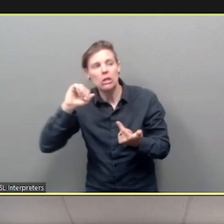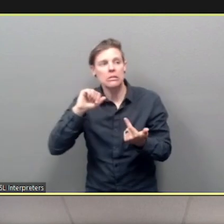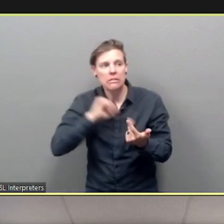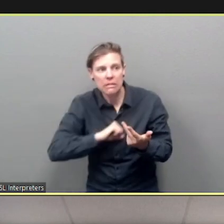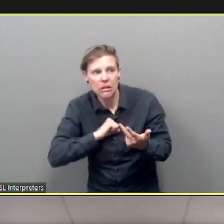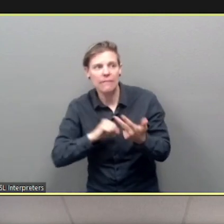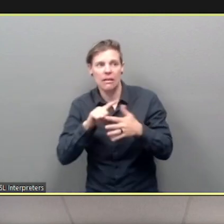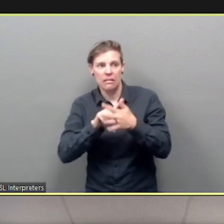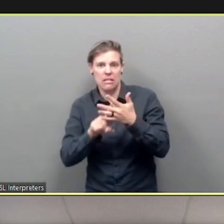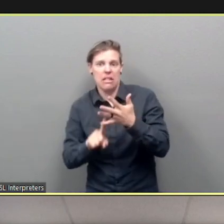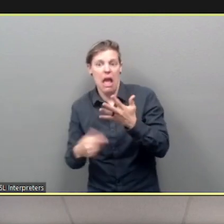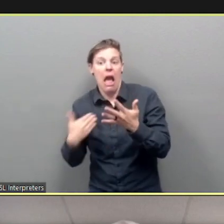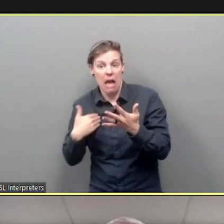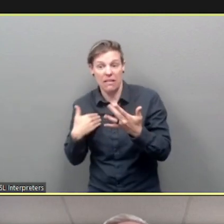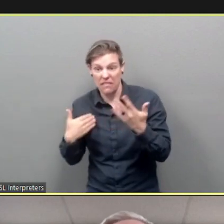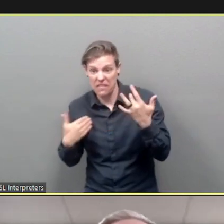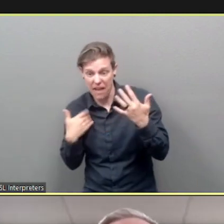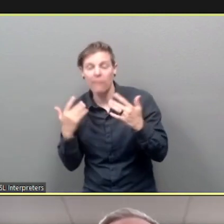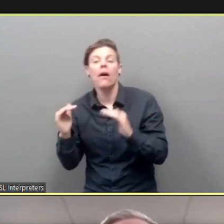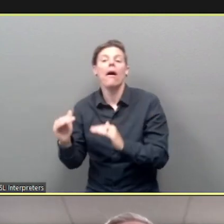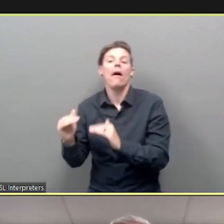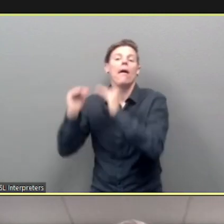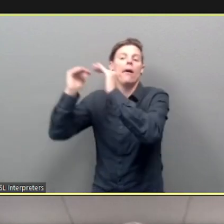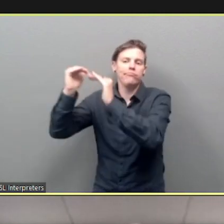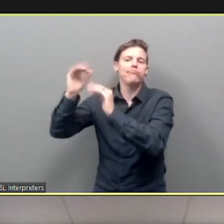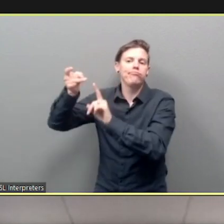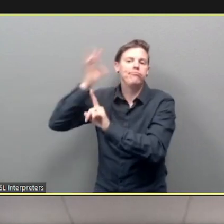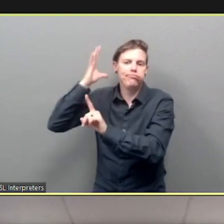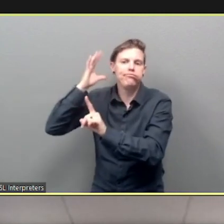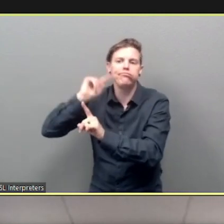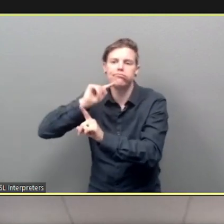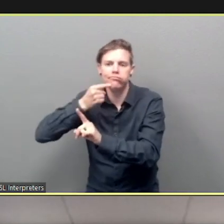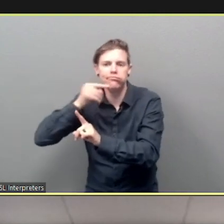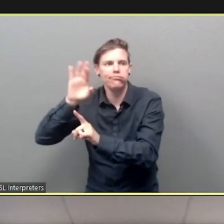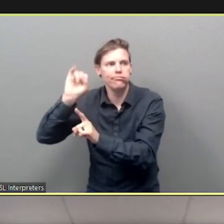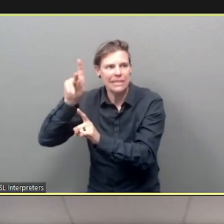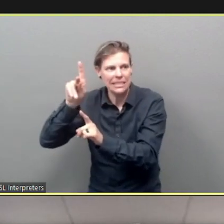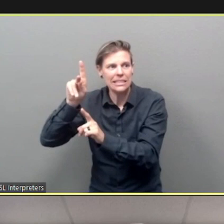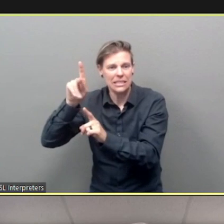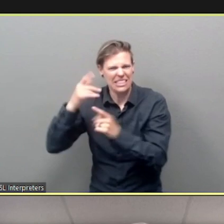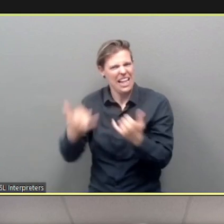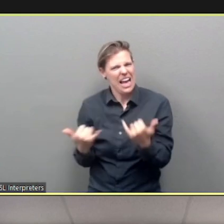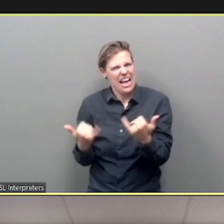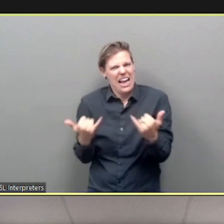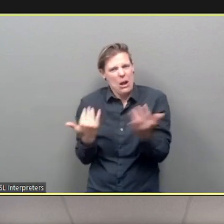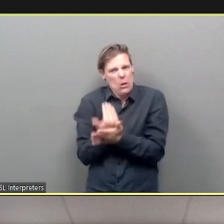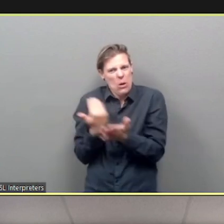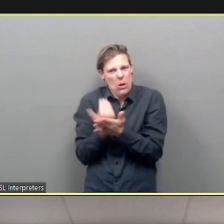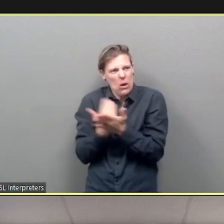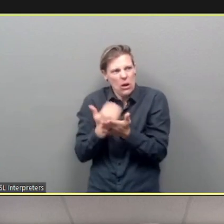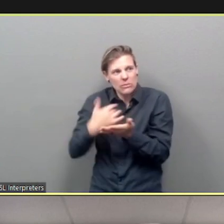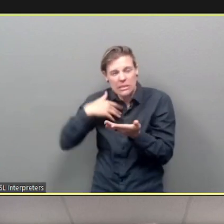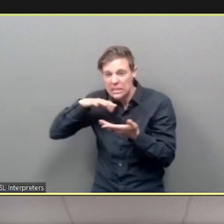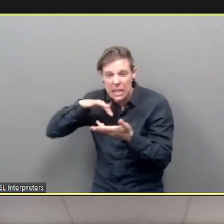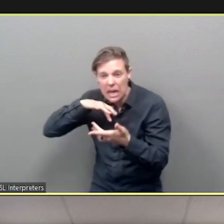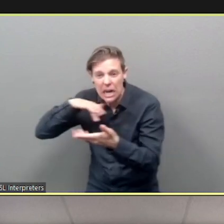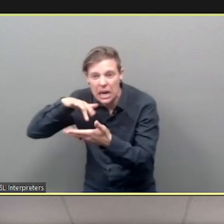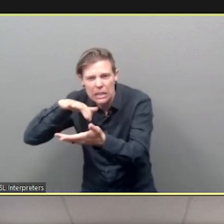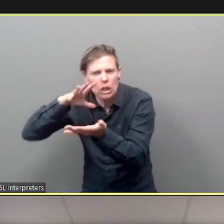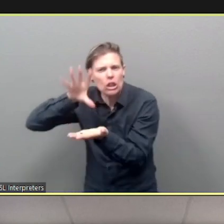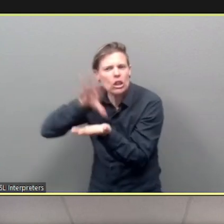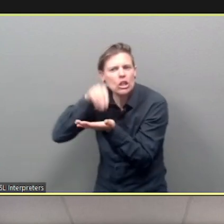death. Good news, preliminary data on some of these antivirals show a reduction